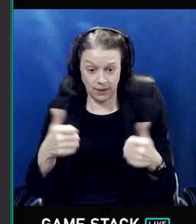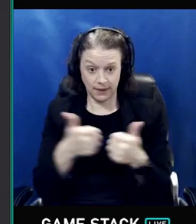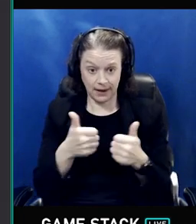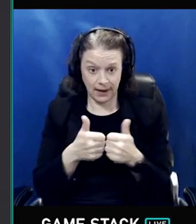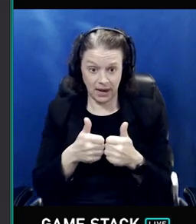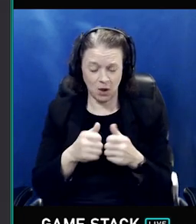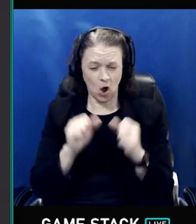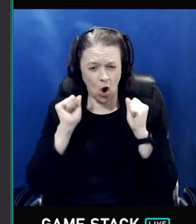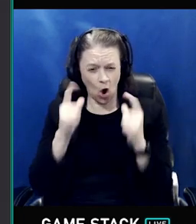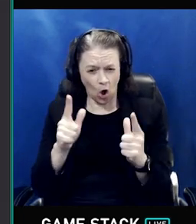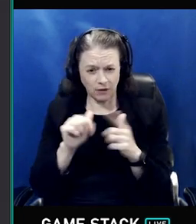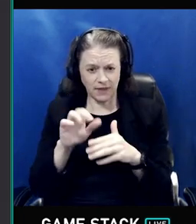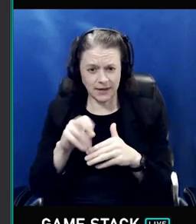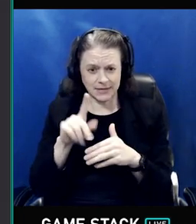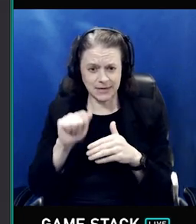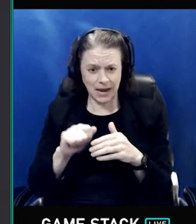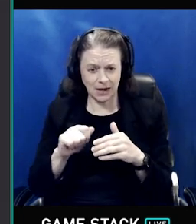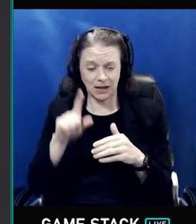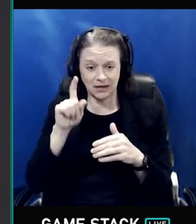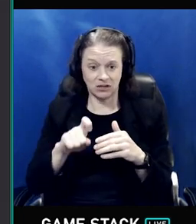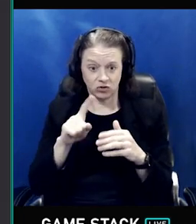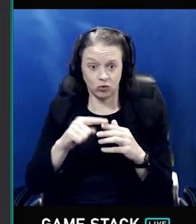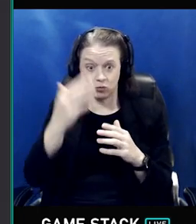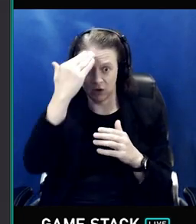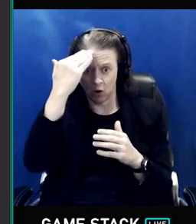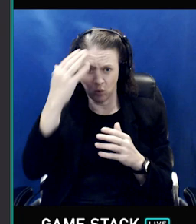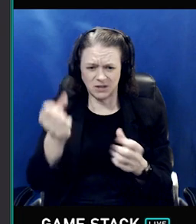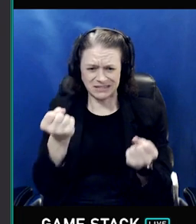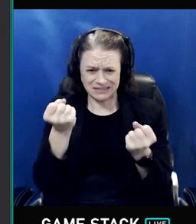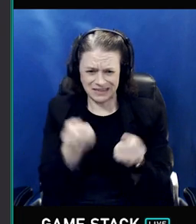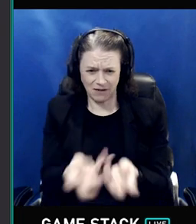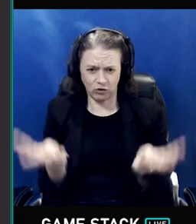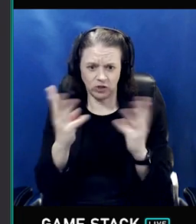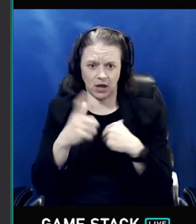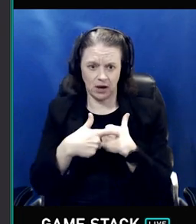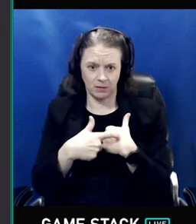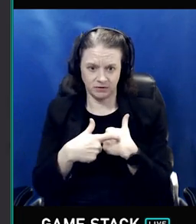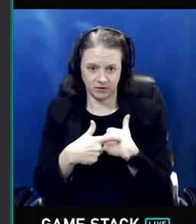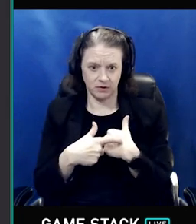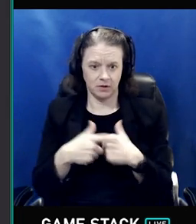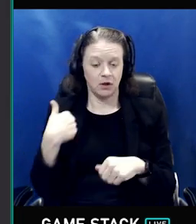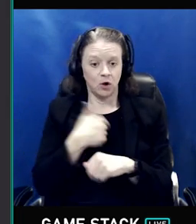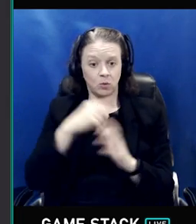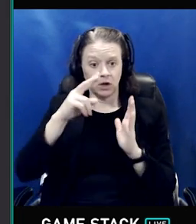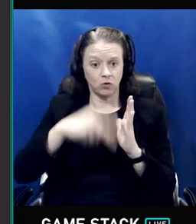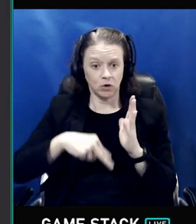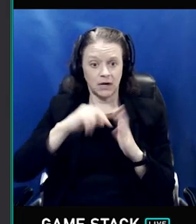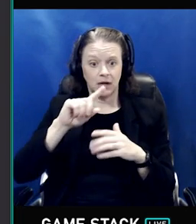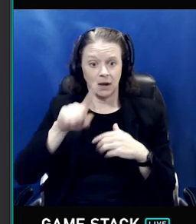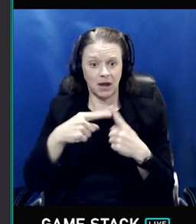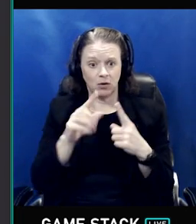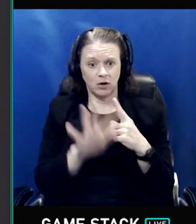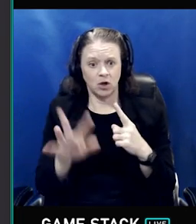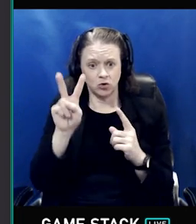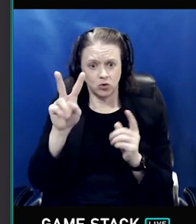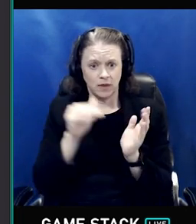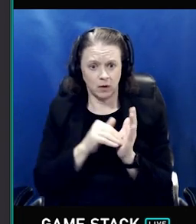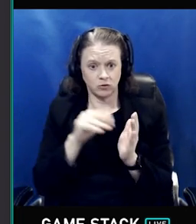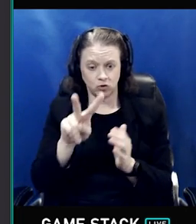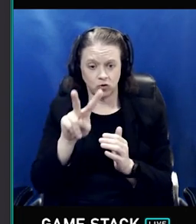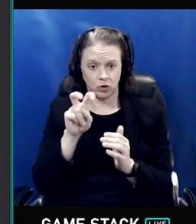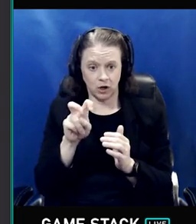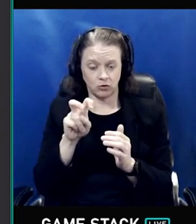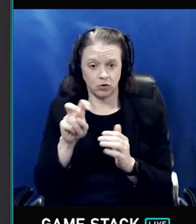data several times. And we read about 2,200 pulls